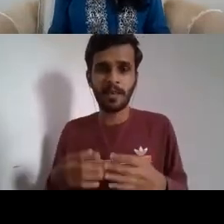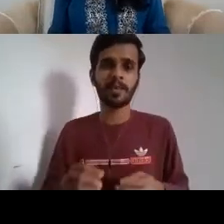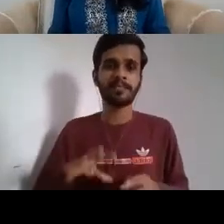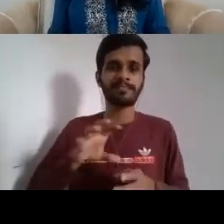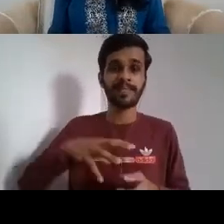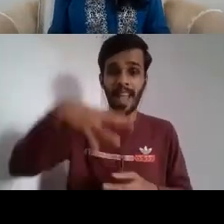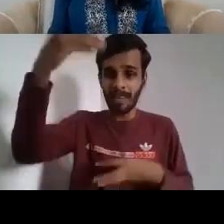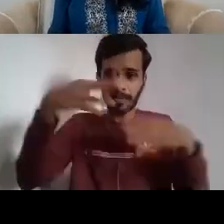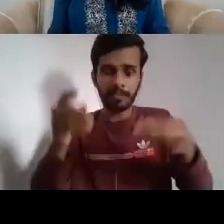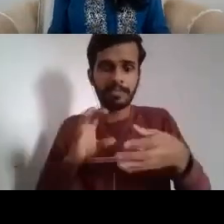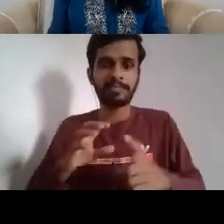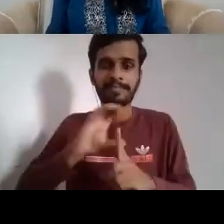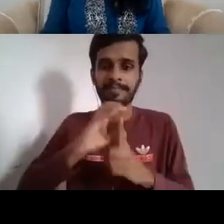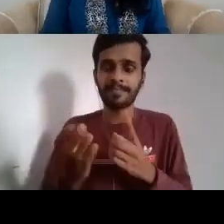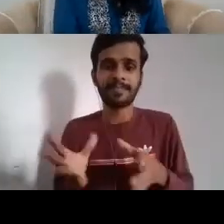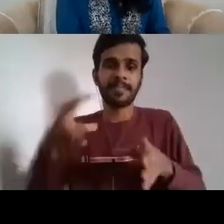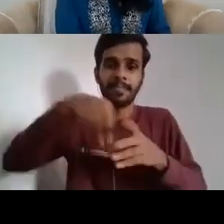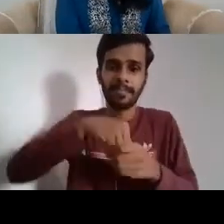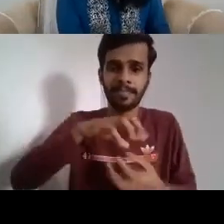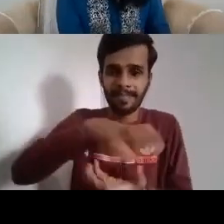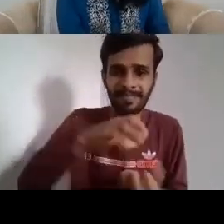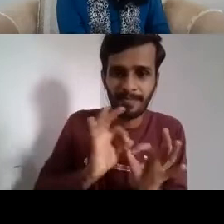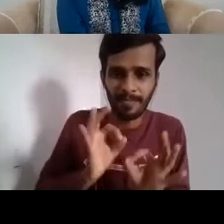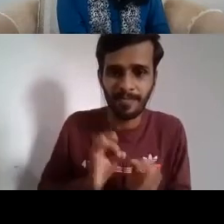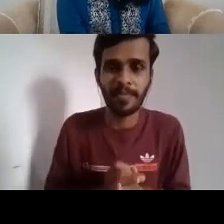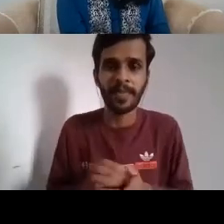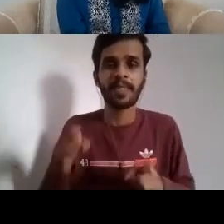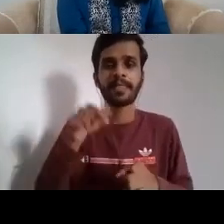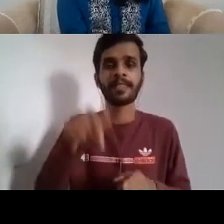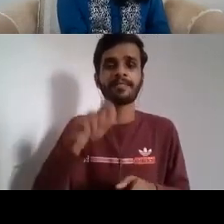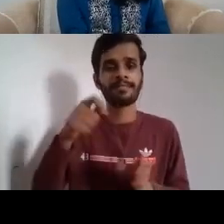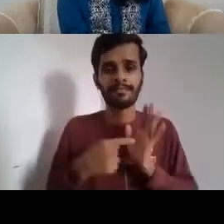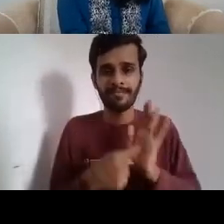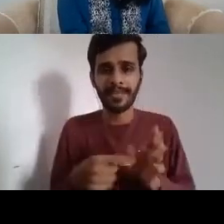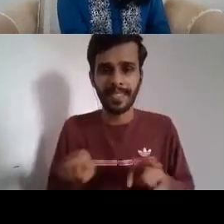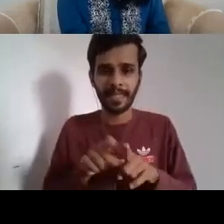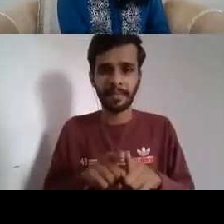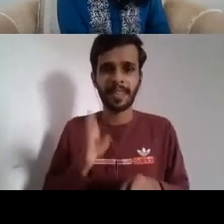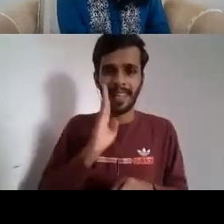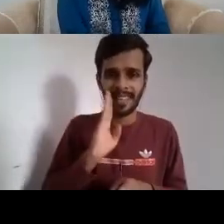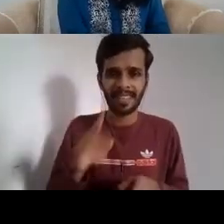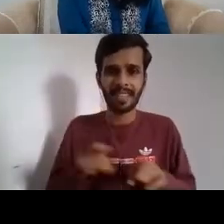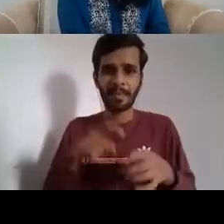that time, what he had seen in his childhood in Rajasthan.